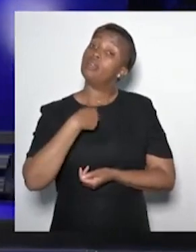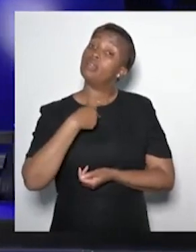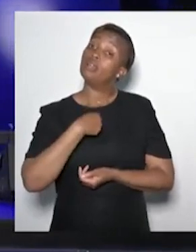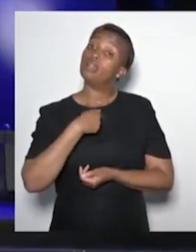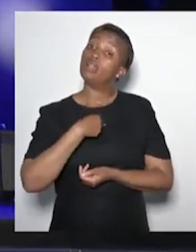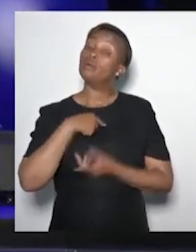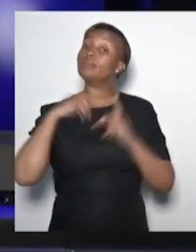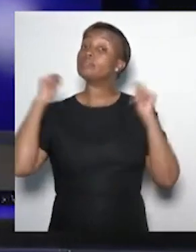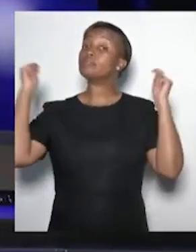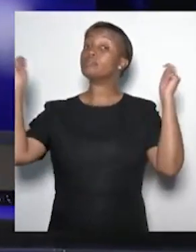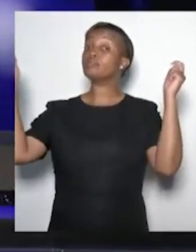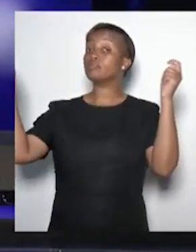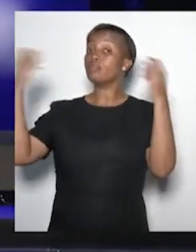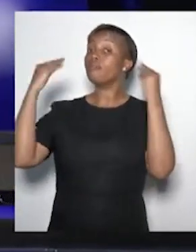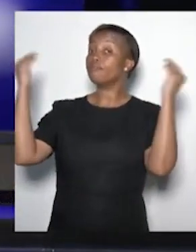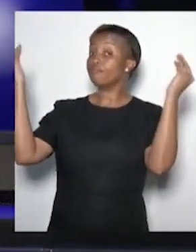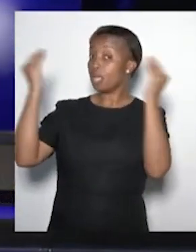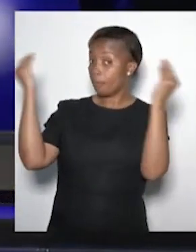popular as